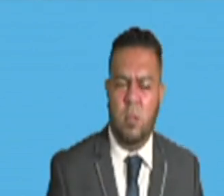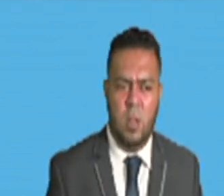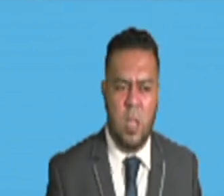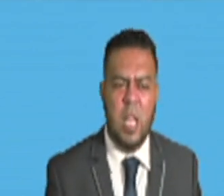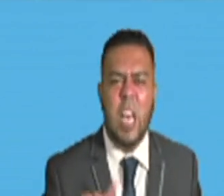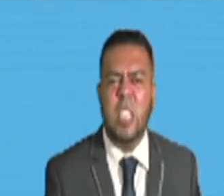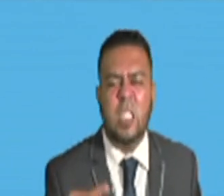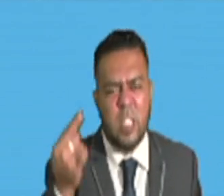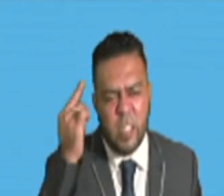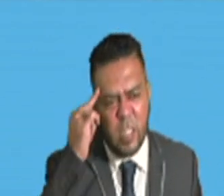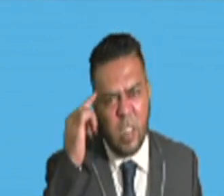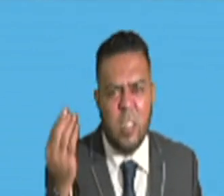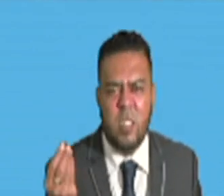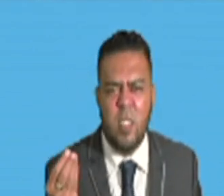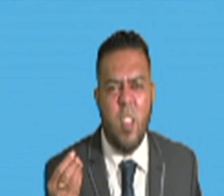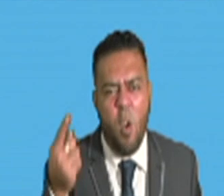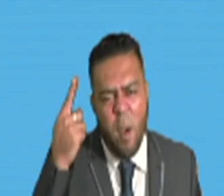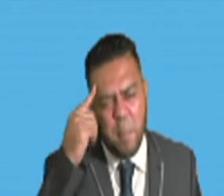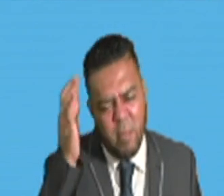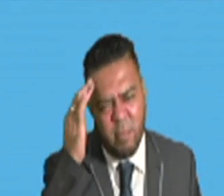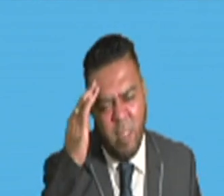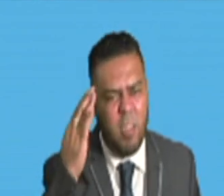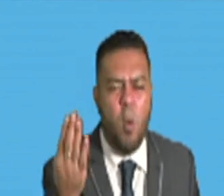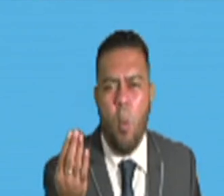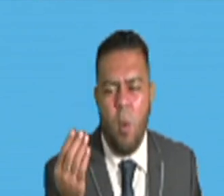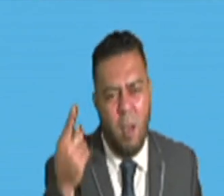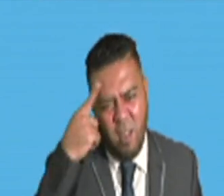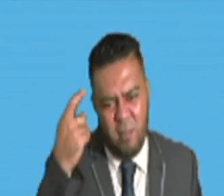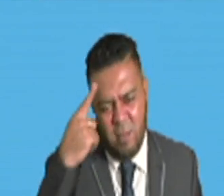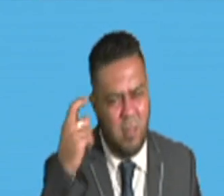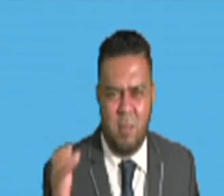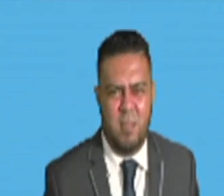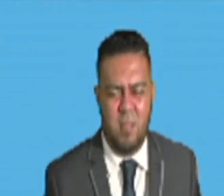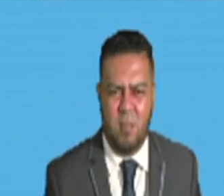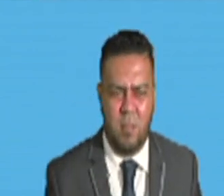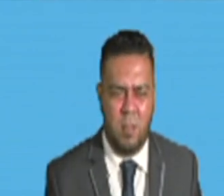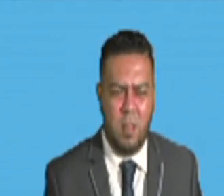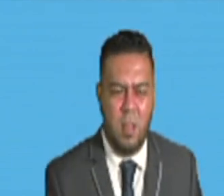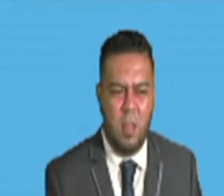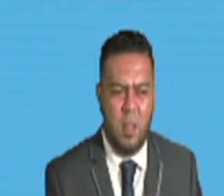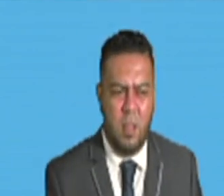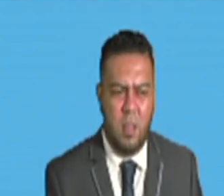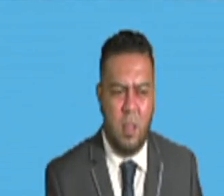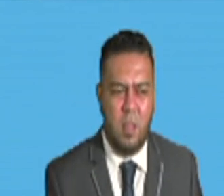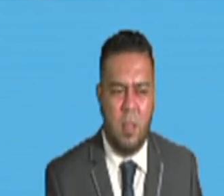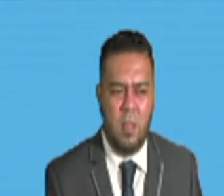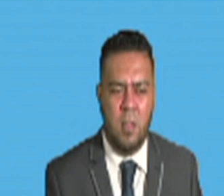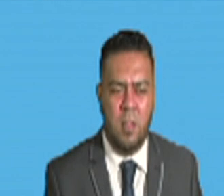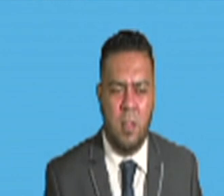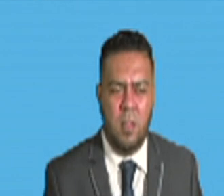that sense of insecurity, Mr. Speaker, sir. It's that sense of prejudice that permeates through every